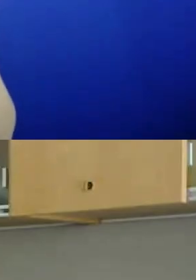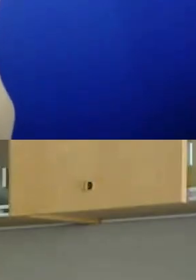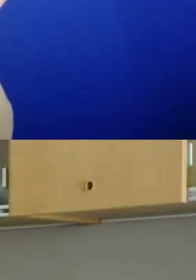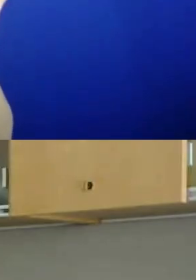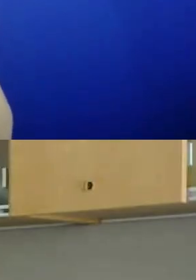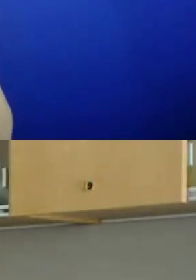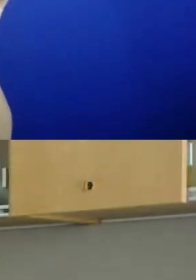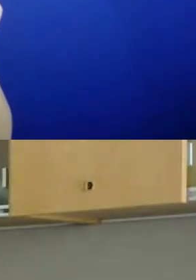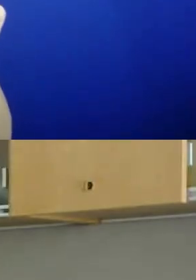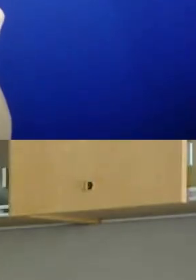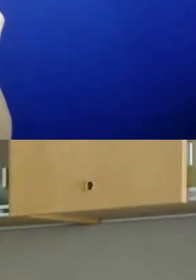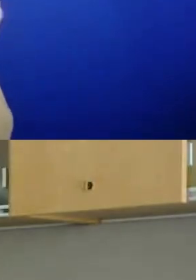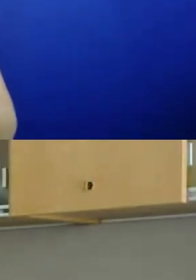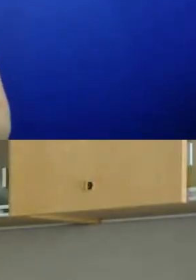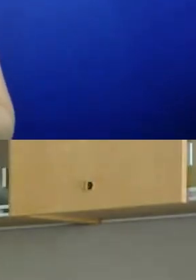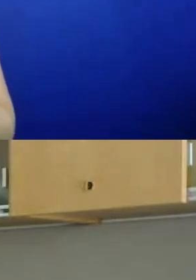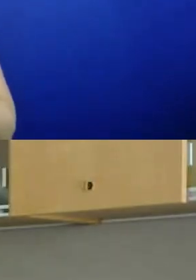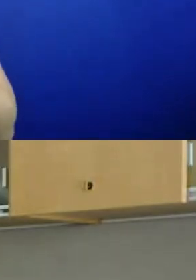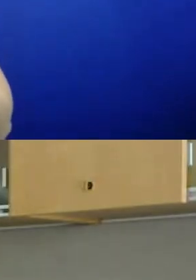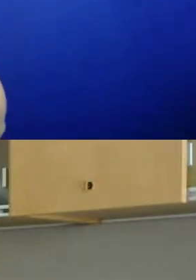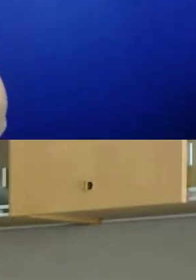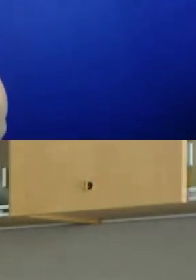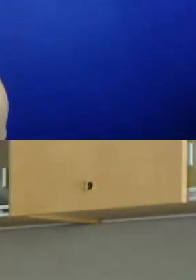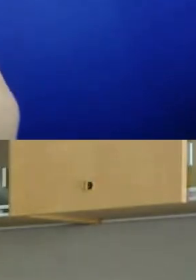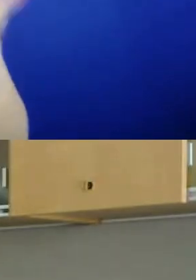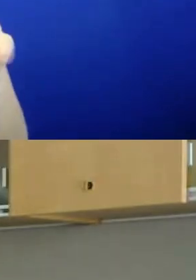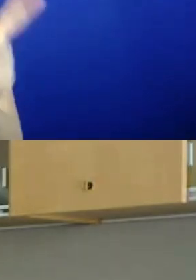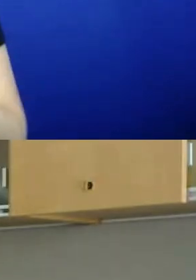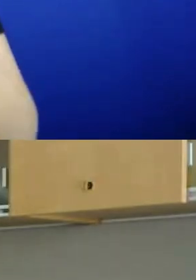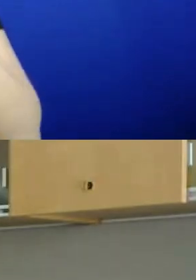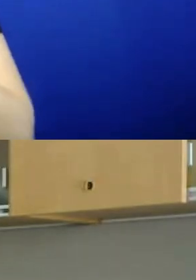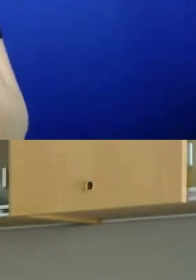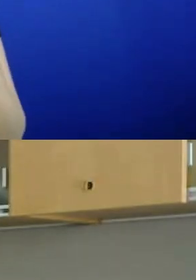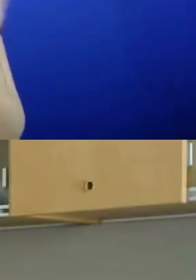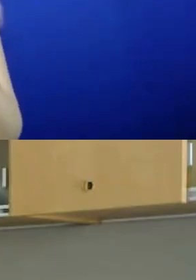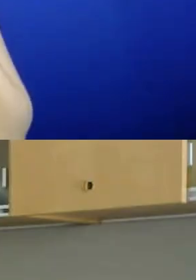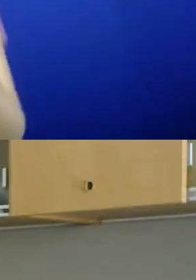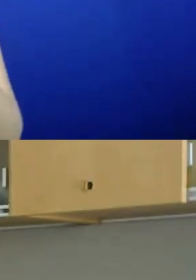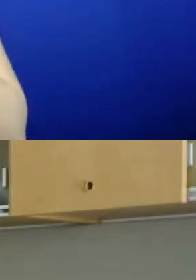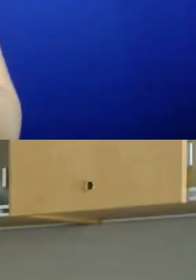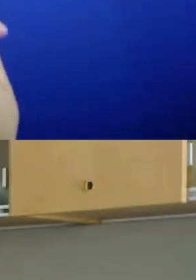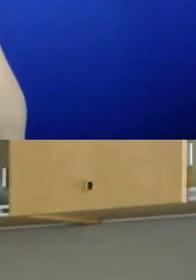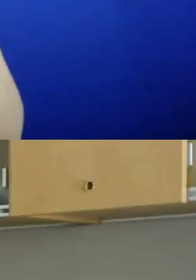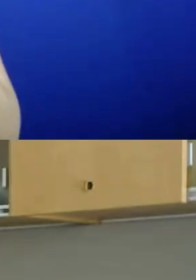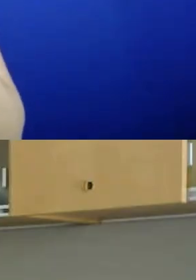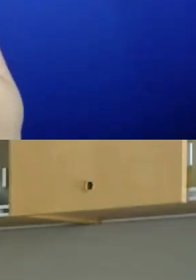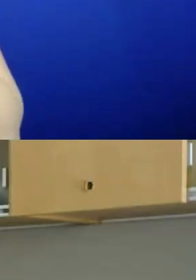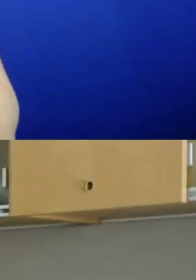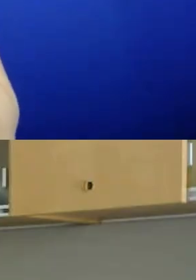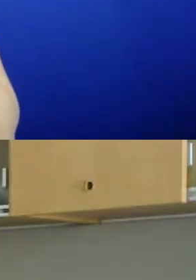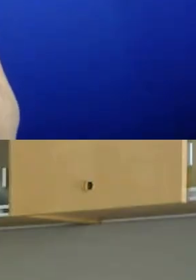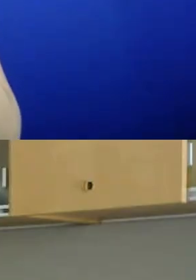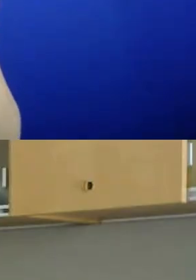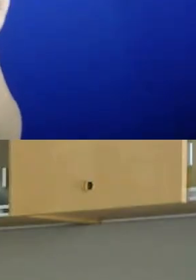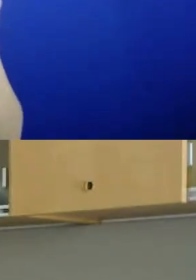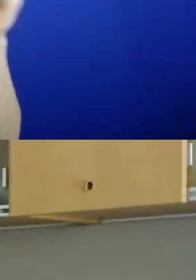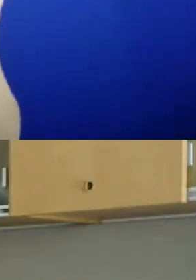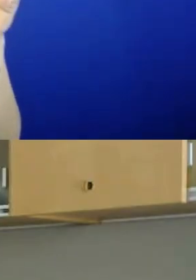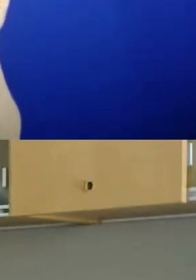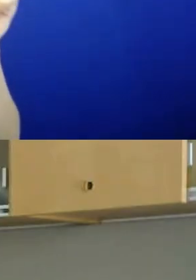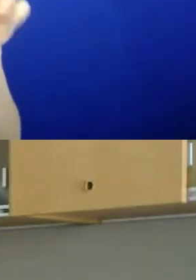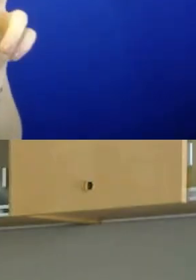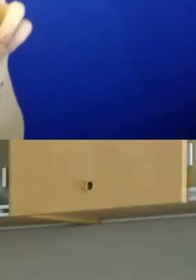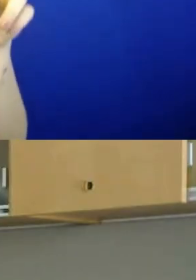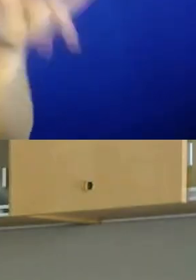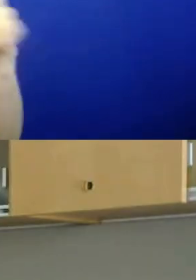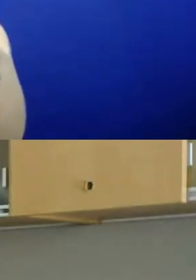was really interested, Dr. Peppone. That's the first time I've seen the study on the vaporizing at that temperature. So